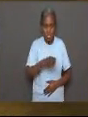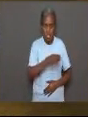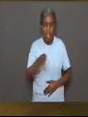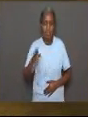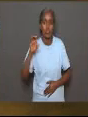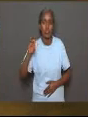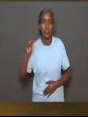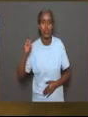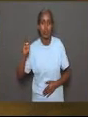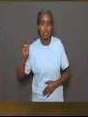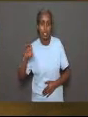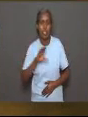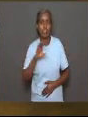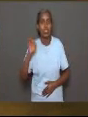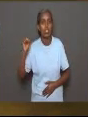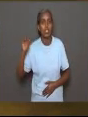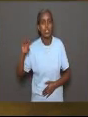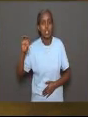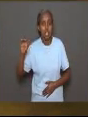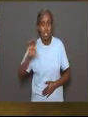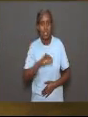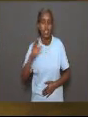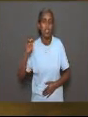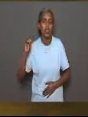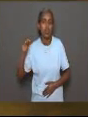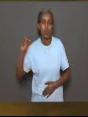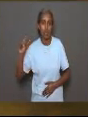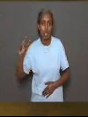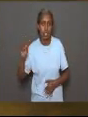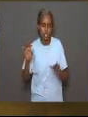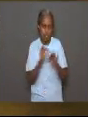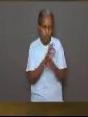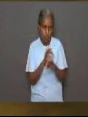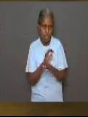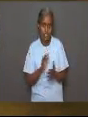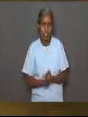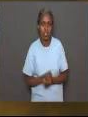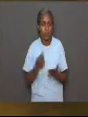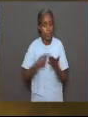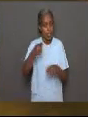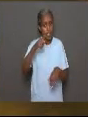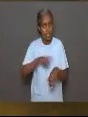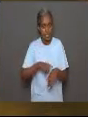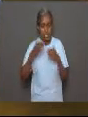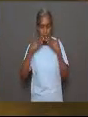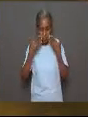sketch graphs of the cosecant, secant, and cotangent